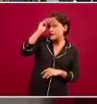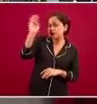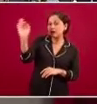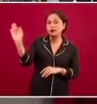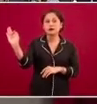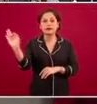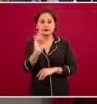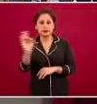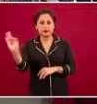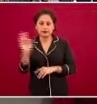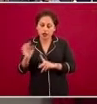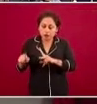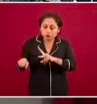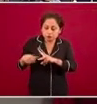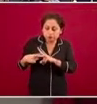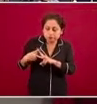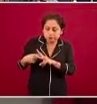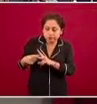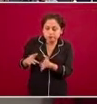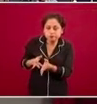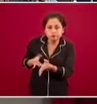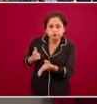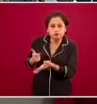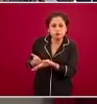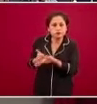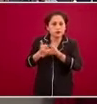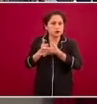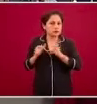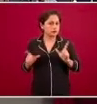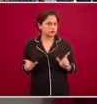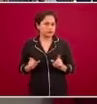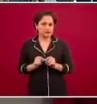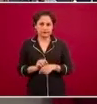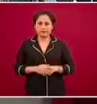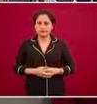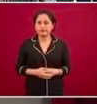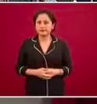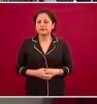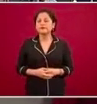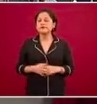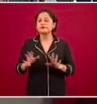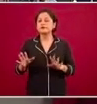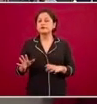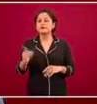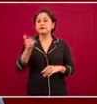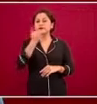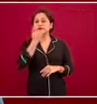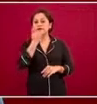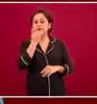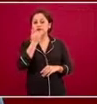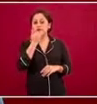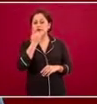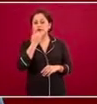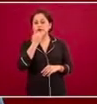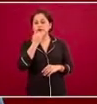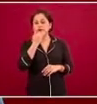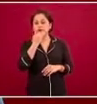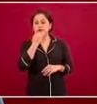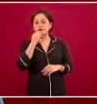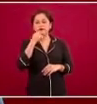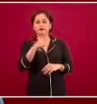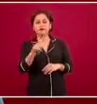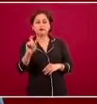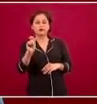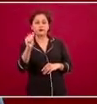So one number is the confirmed cases, and the other one is the mitigation is the estimated cases.